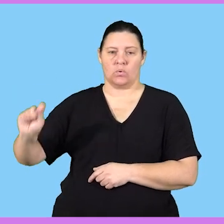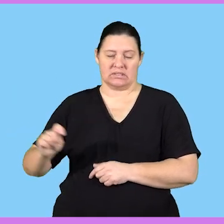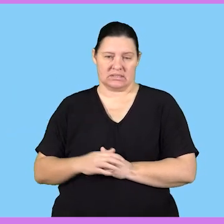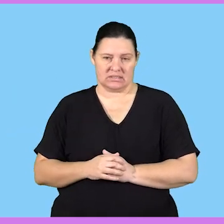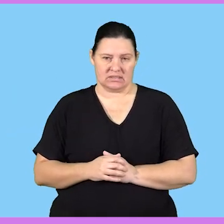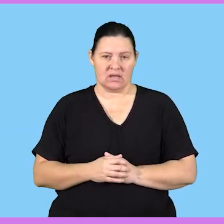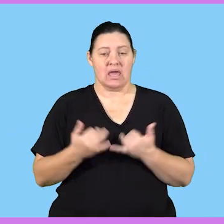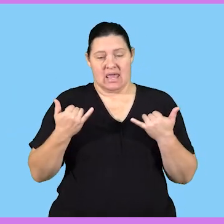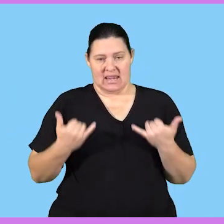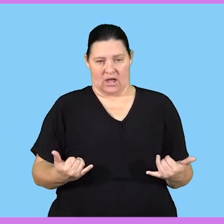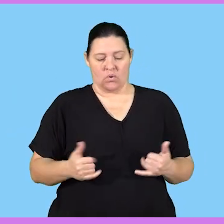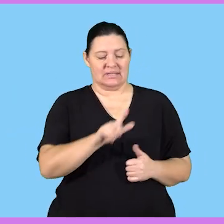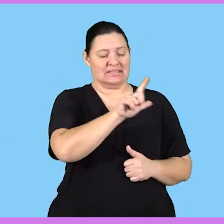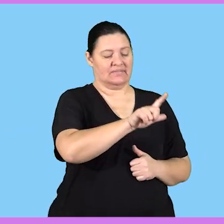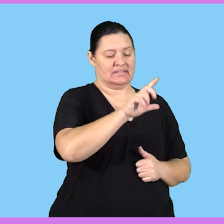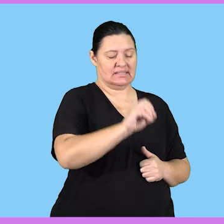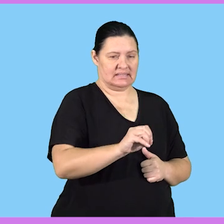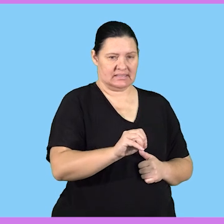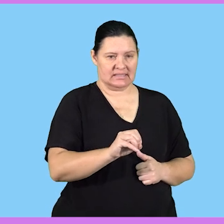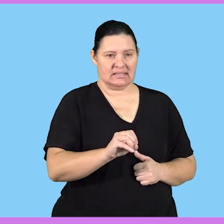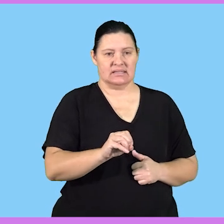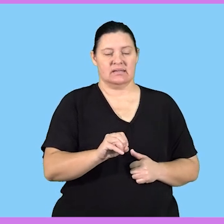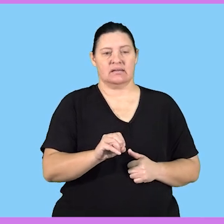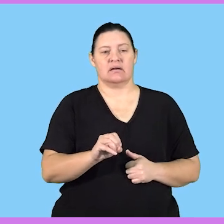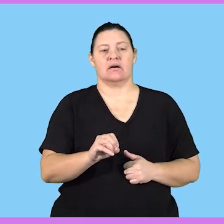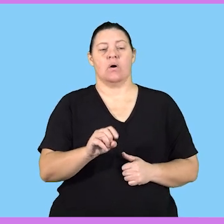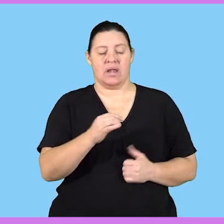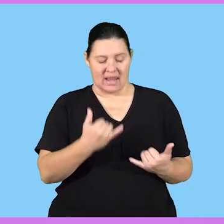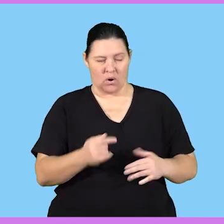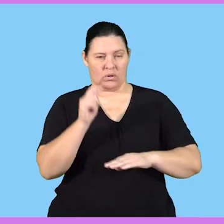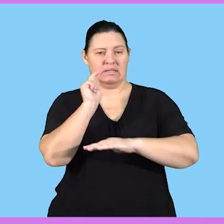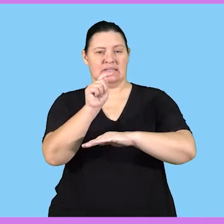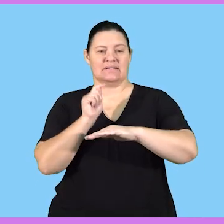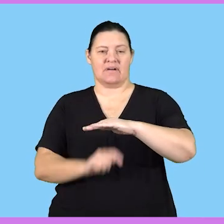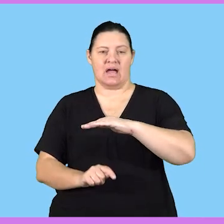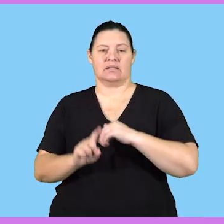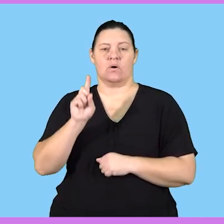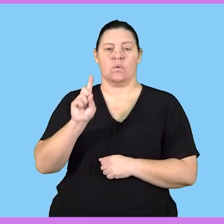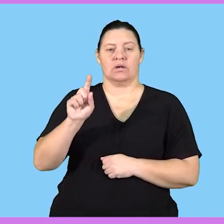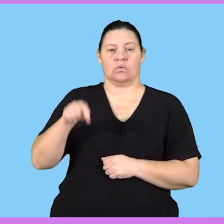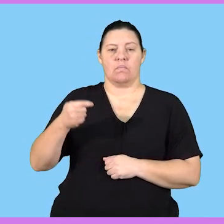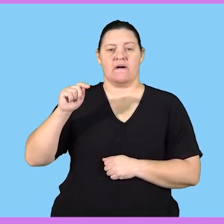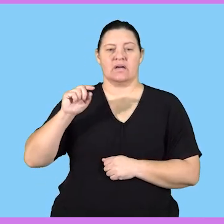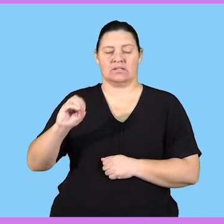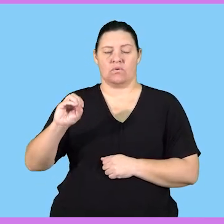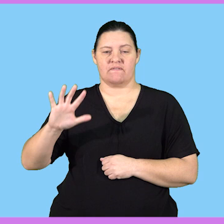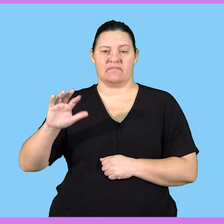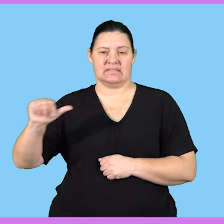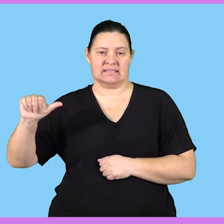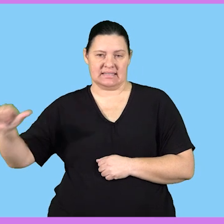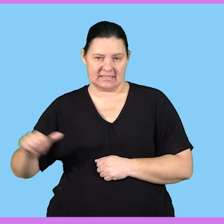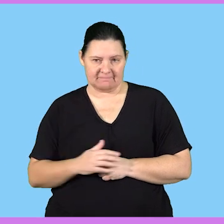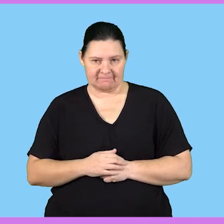1.0566 quarts. So what will happen now? I'll take my 70, and in this case, I will divide that by